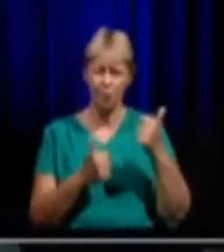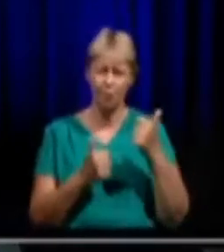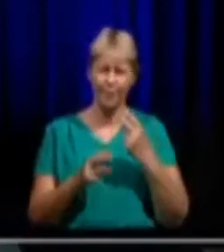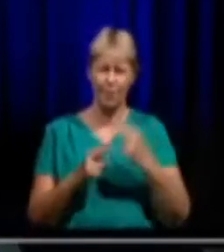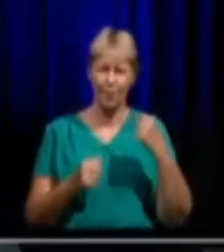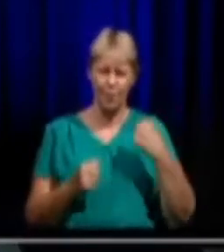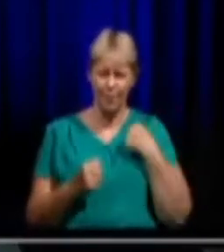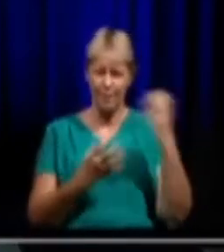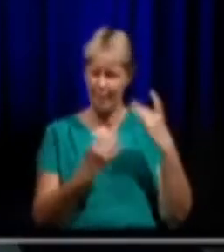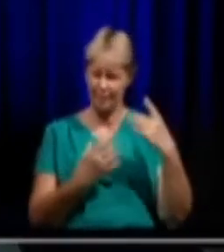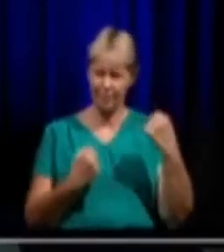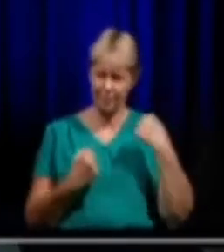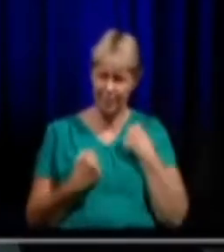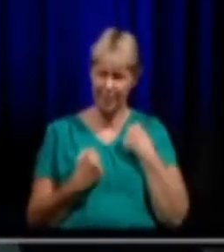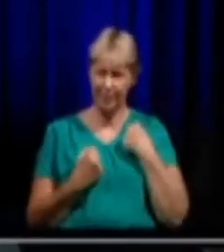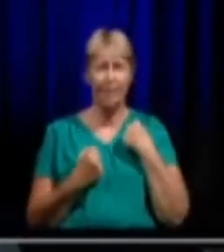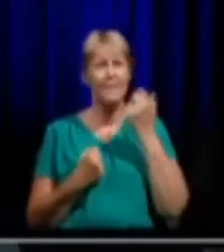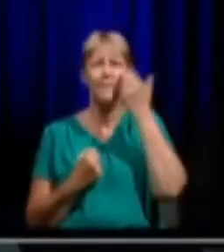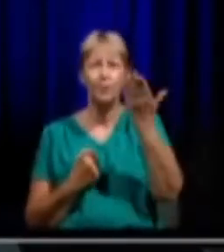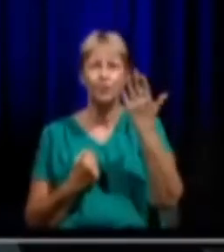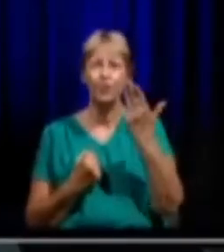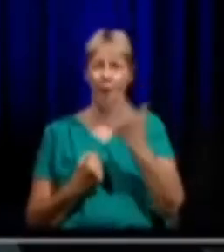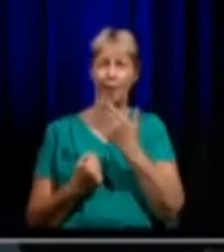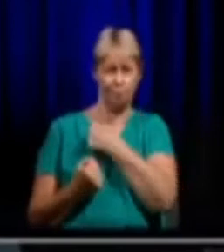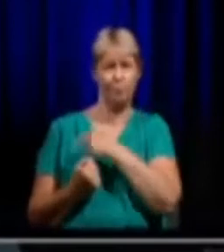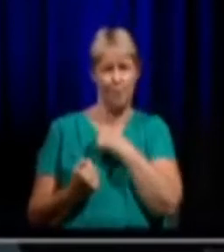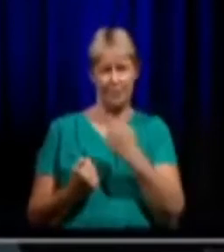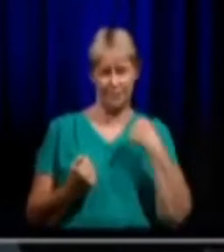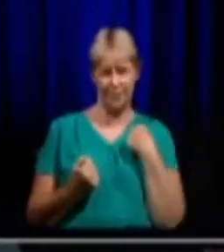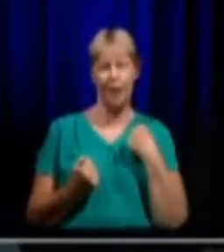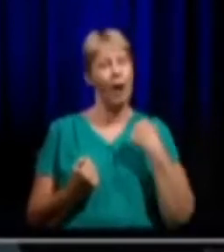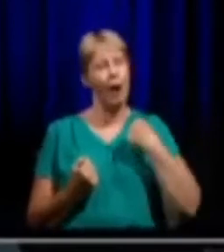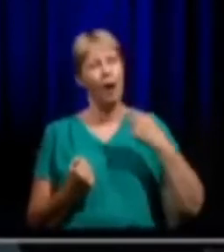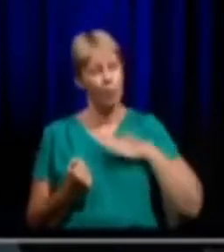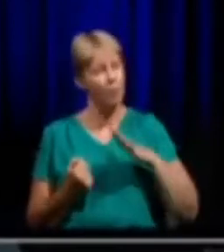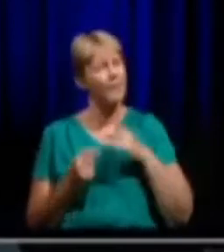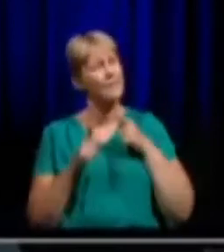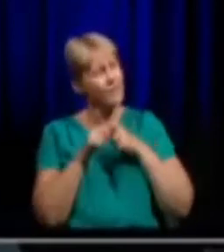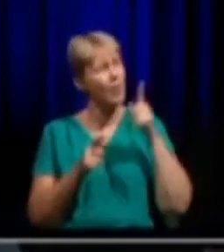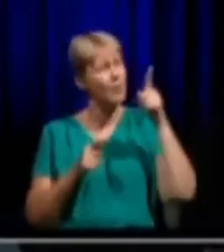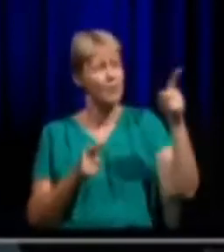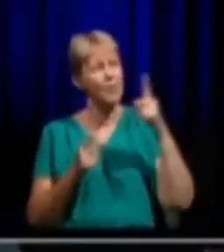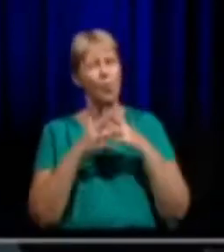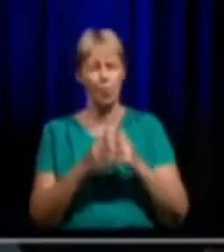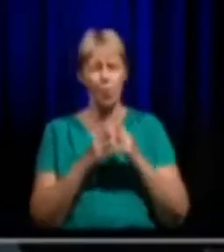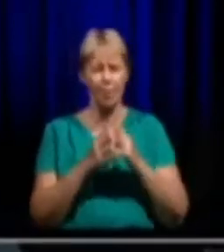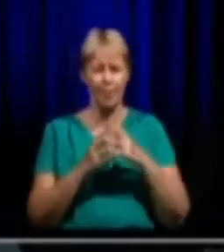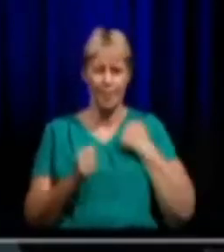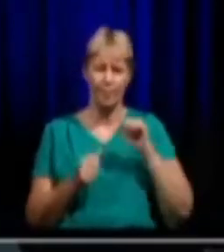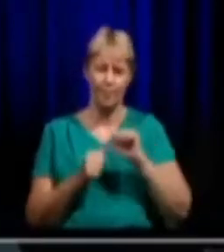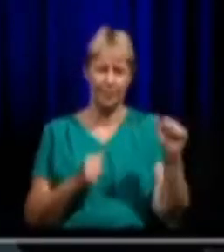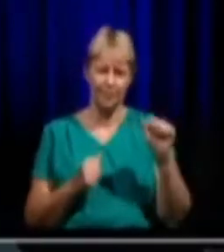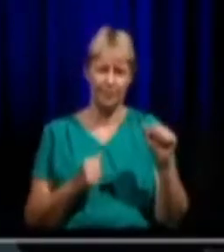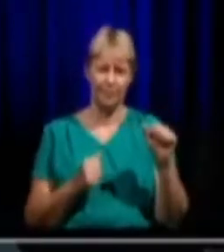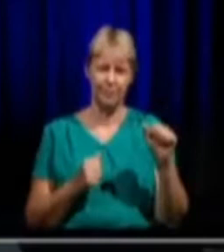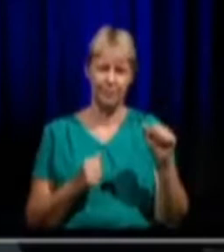my life, and the future that he promises me, I want to be the greatest follower. He is worthy of my best.